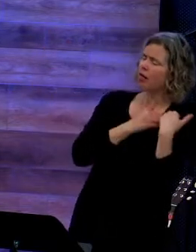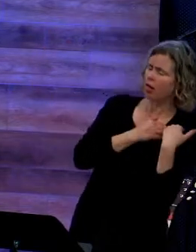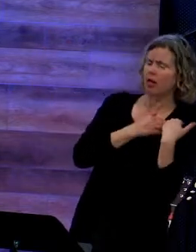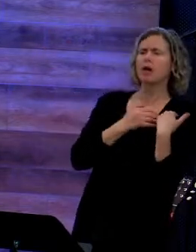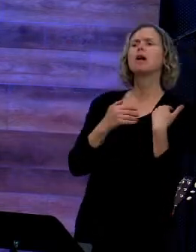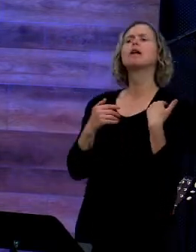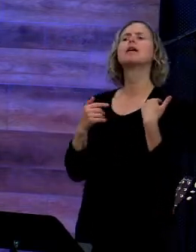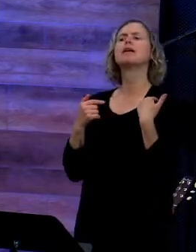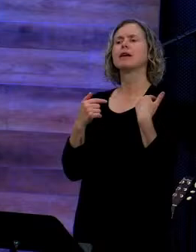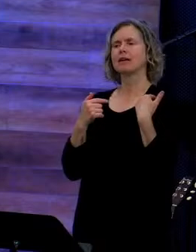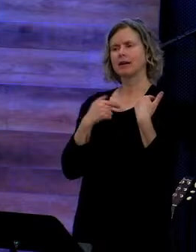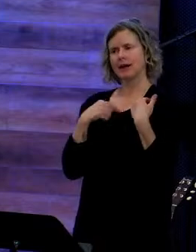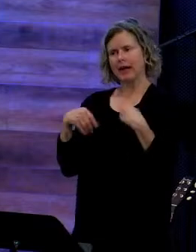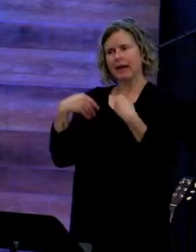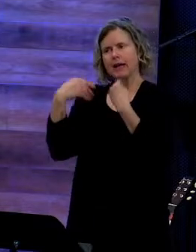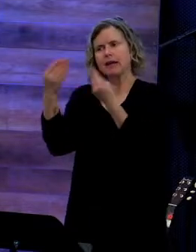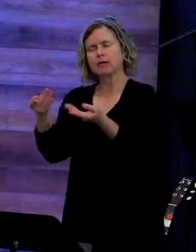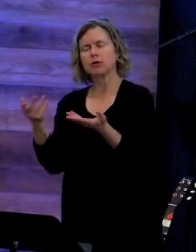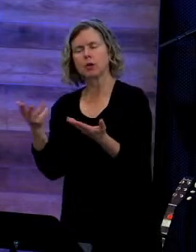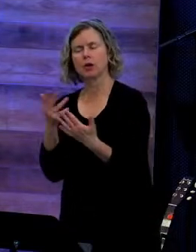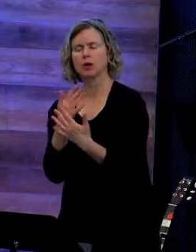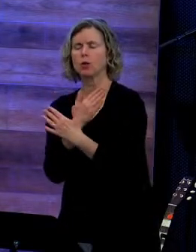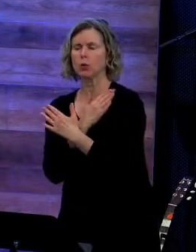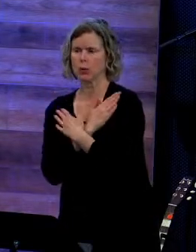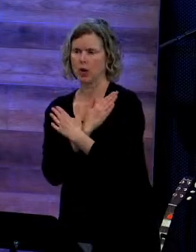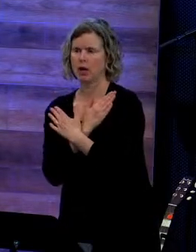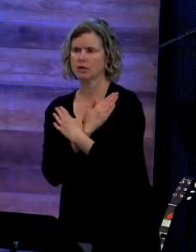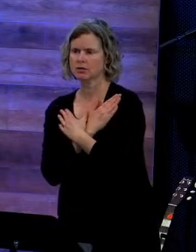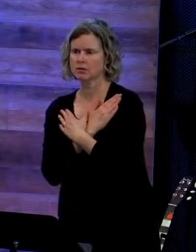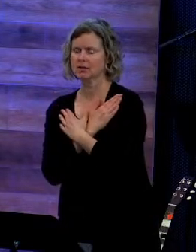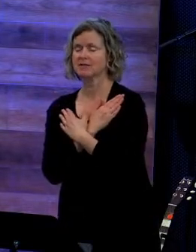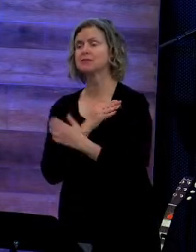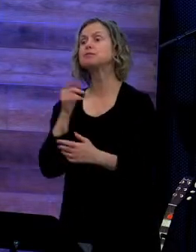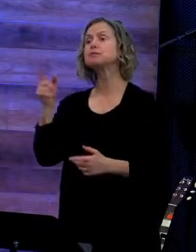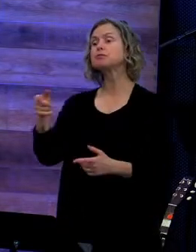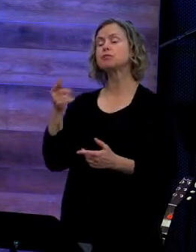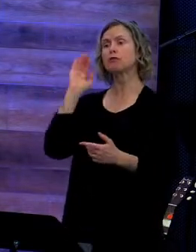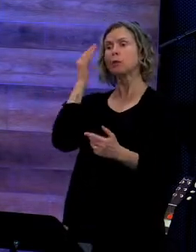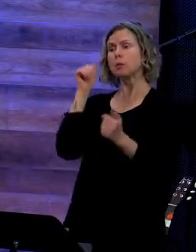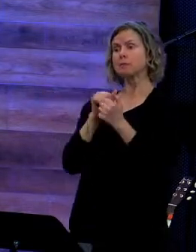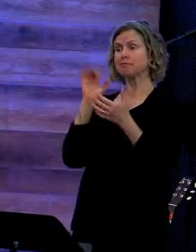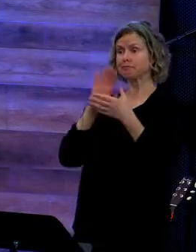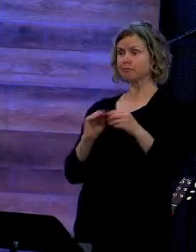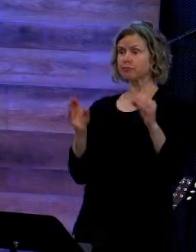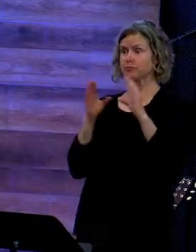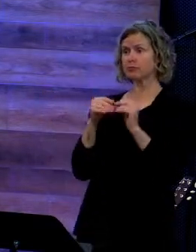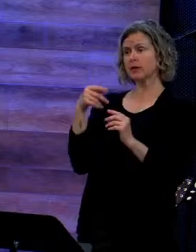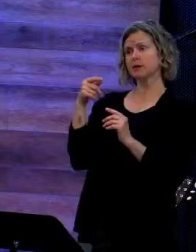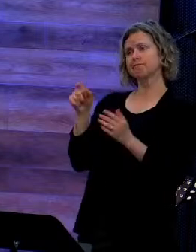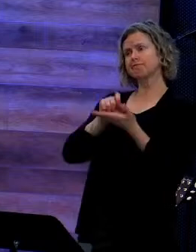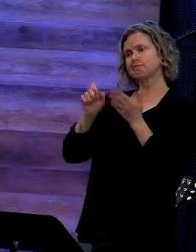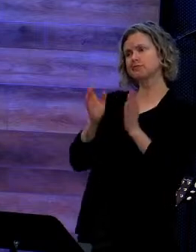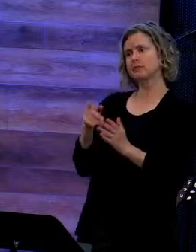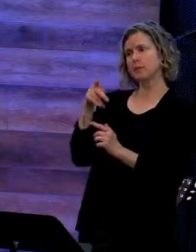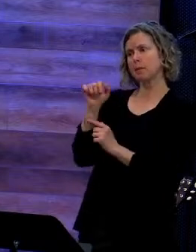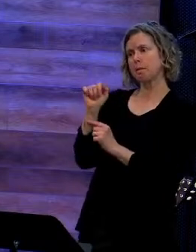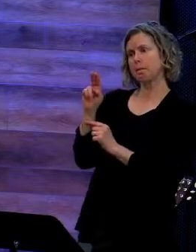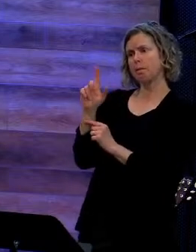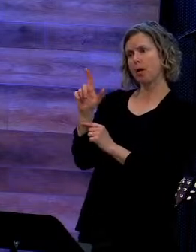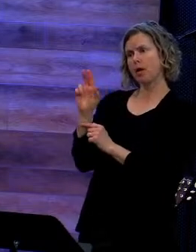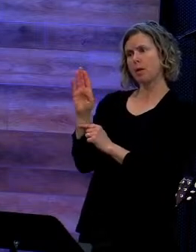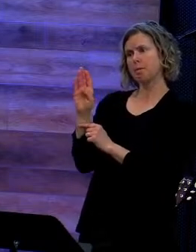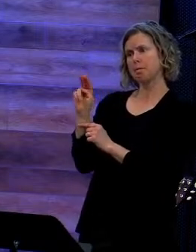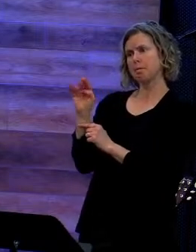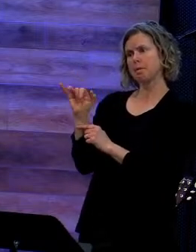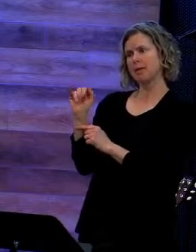Some of you may be familiar with John Bunyan's Pilgrim's Progress, right? It's an allegory. It's a story of describing what it's